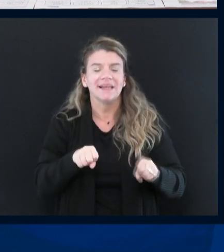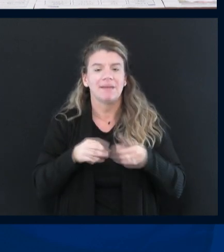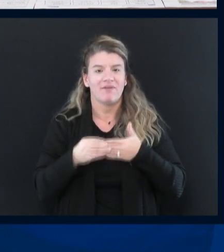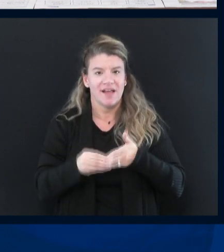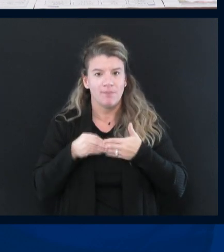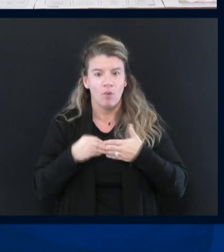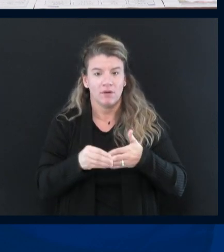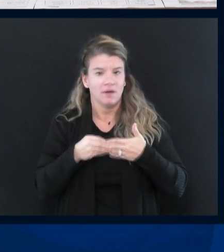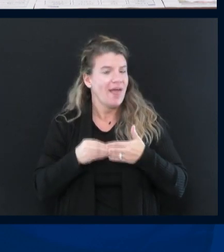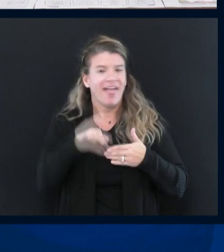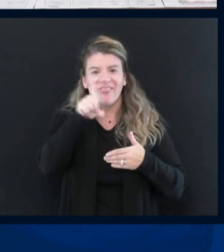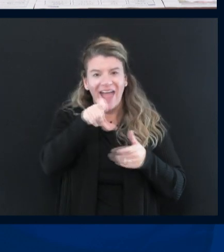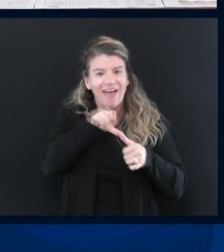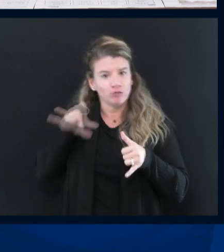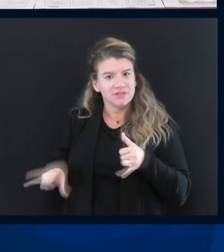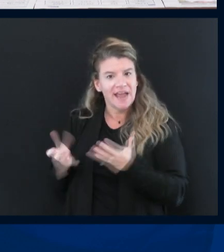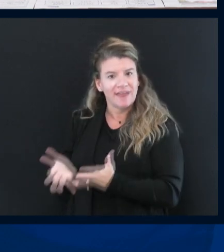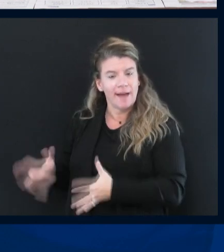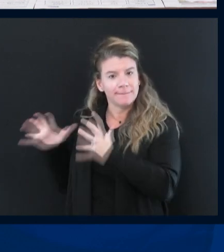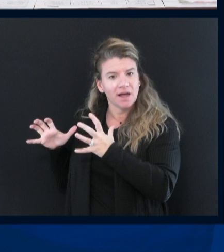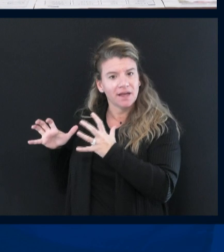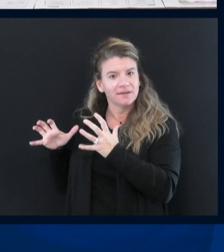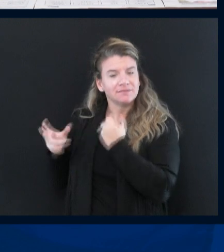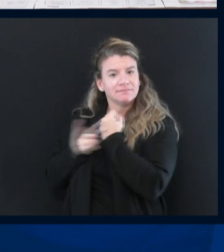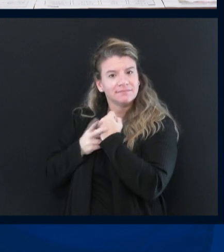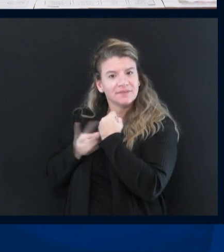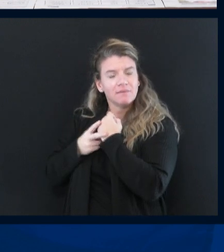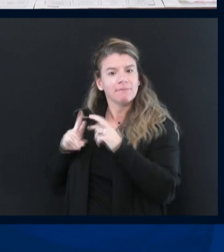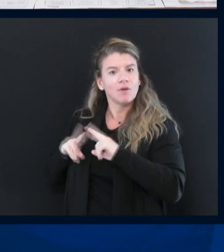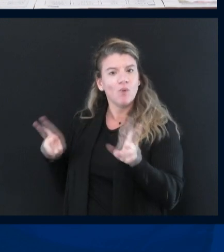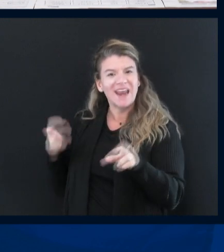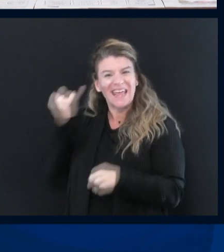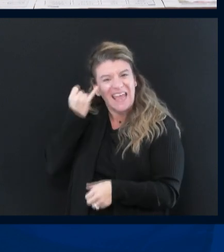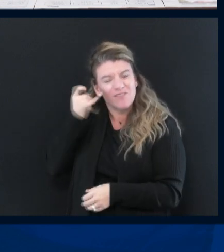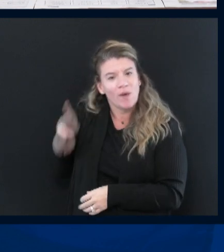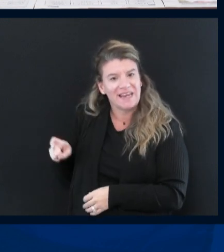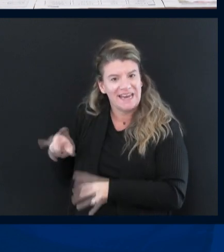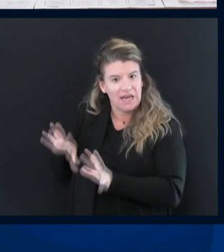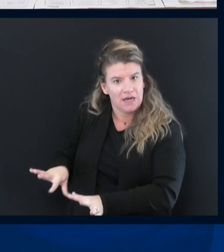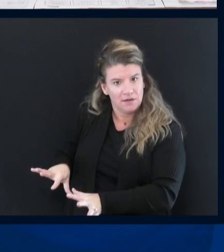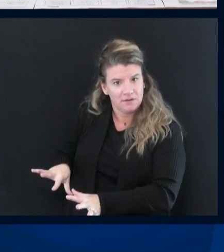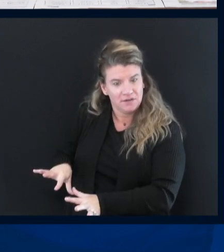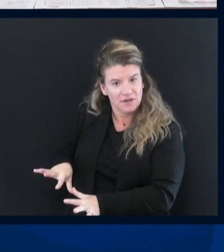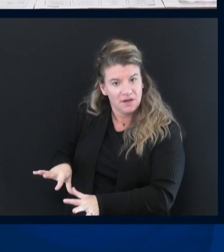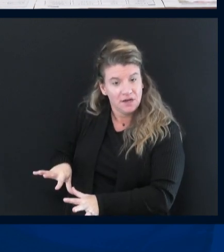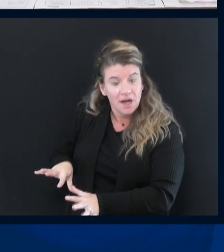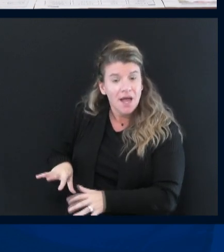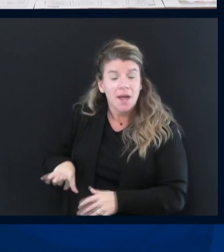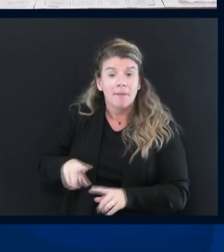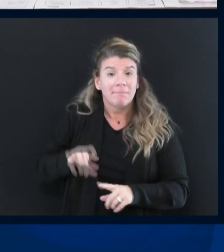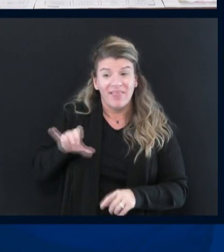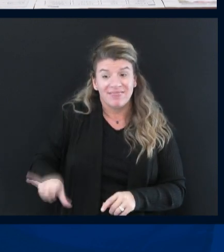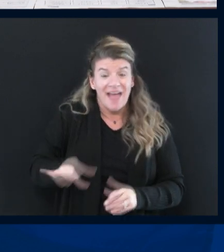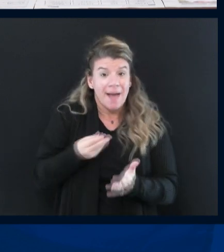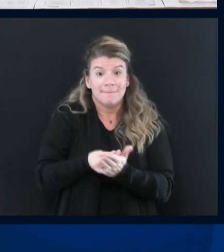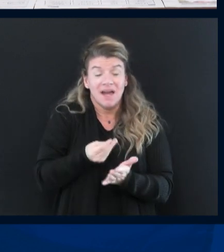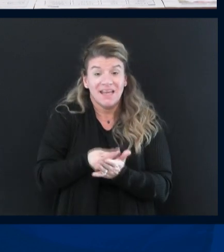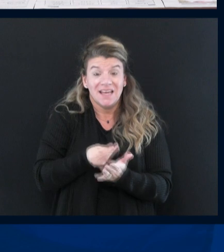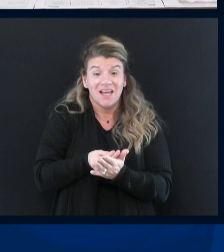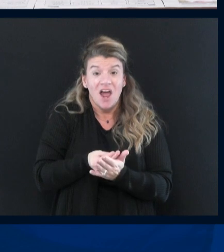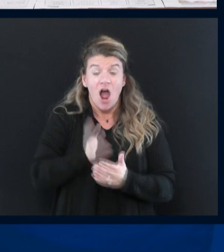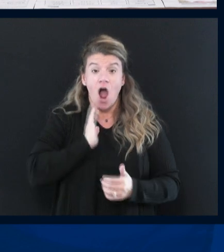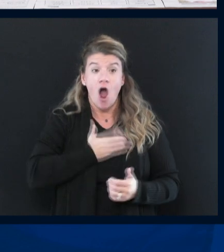right there as our security blanket and everything, but those dollars, we have completely drained the fund